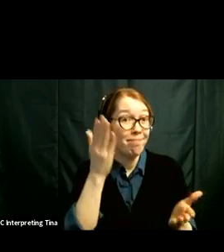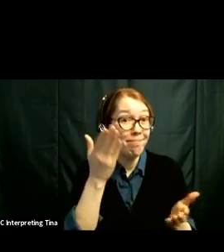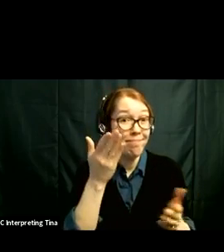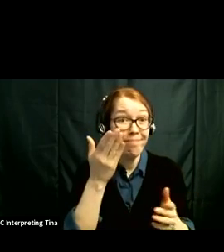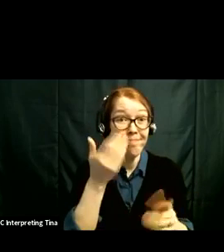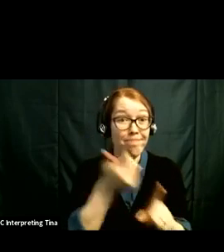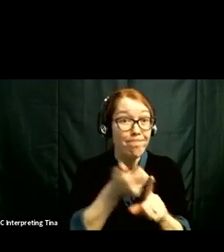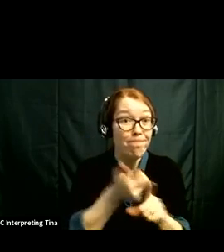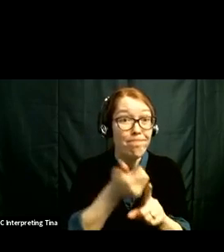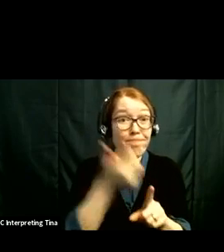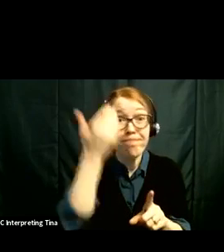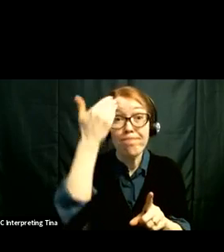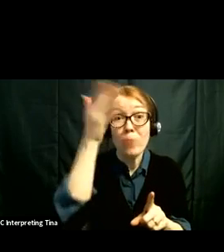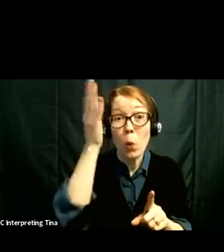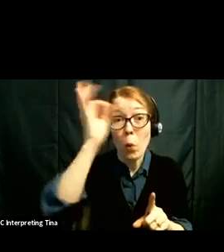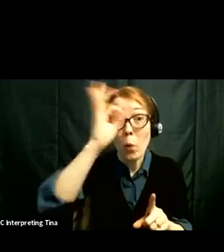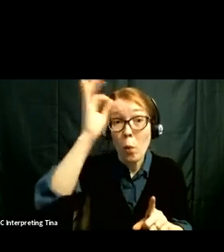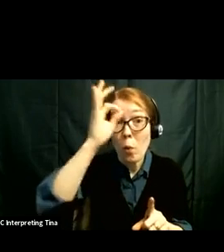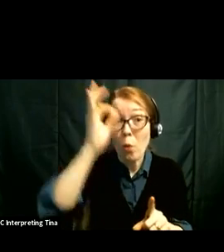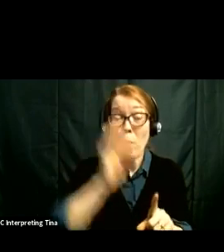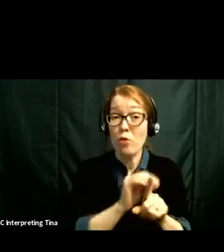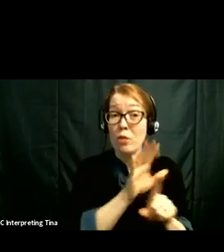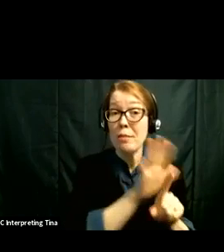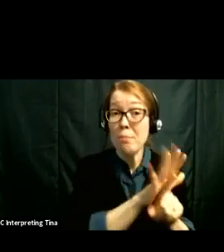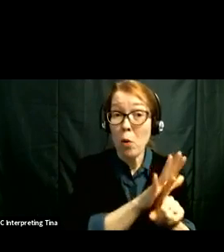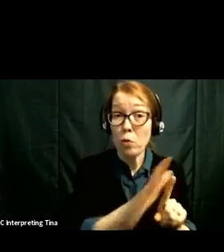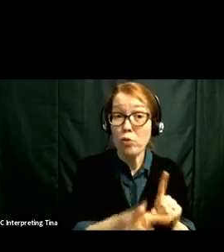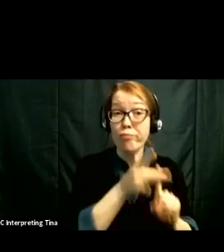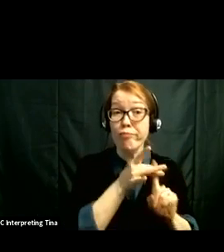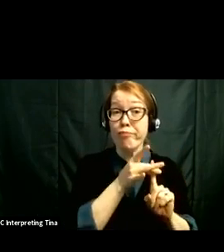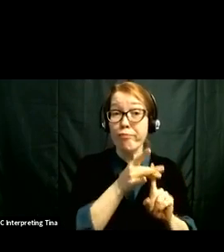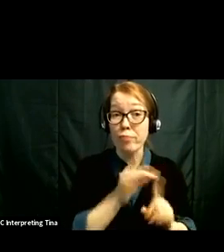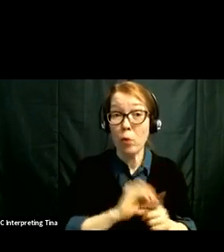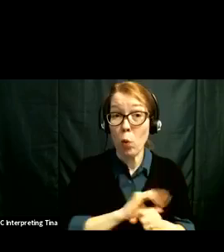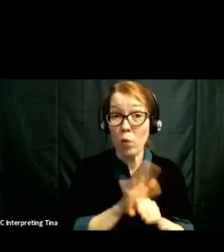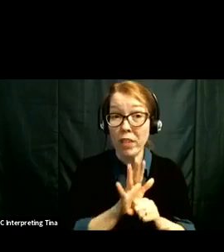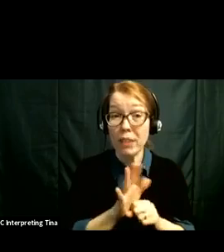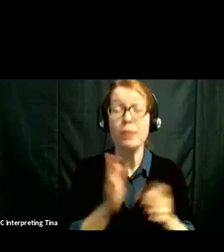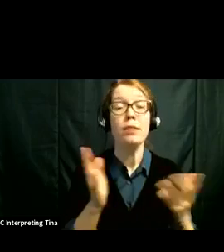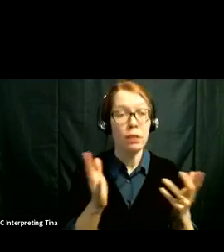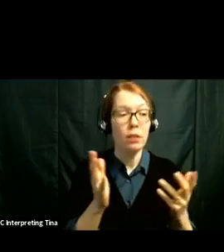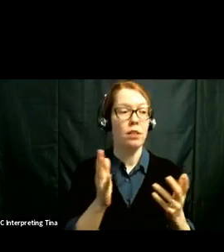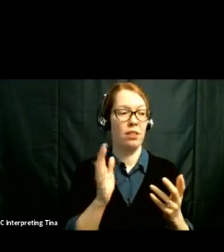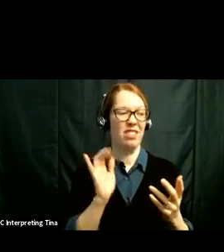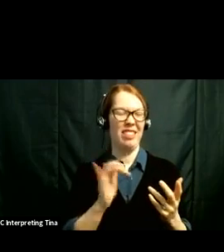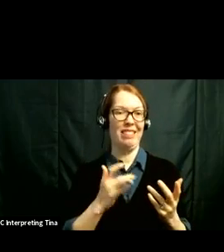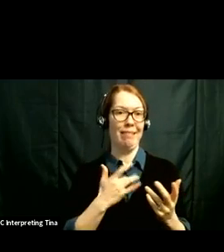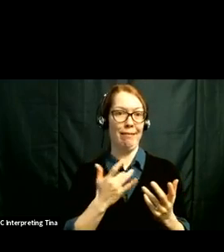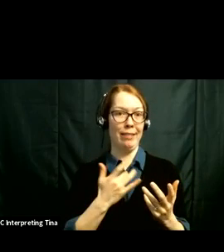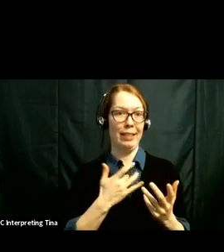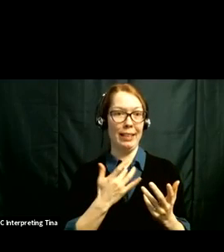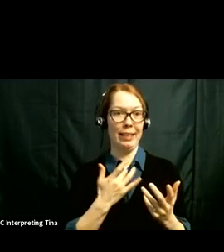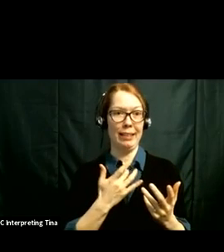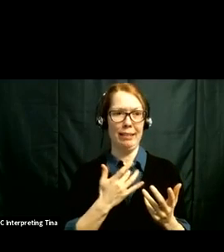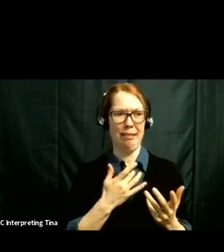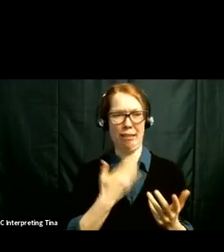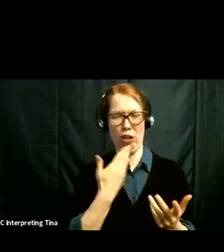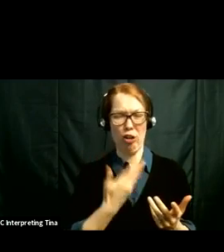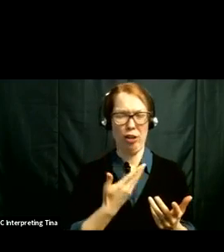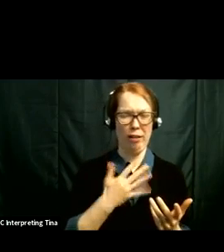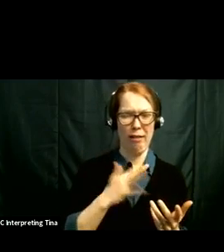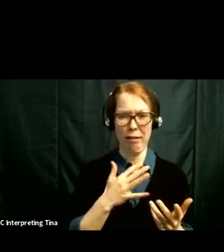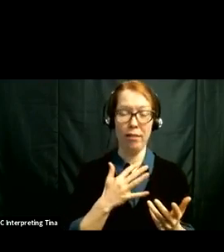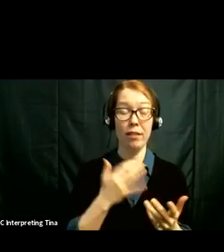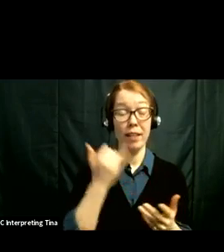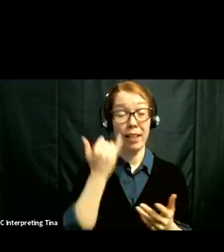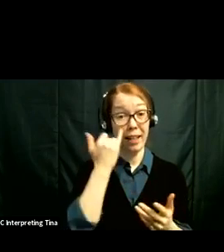exposure, and then not start feeling good. And if that's the case, you